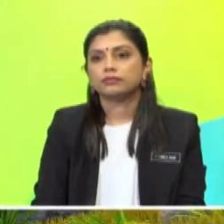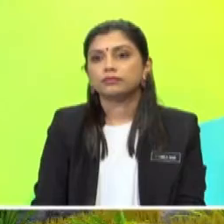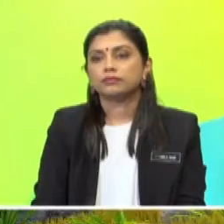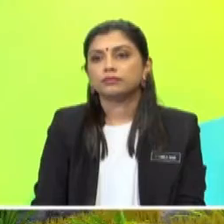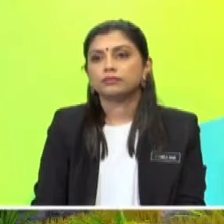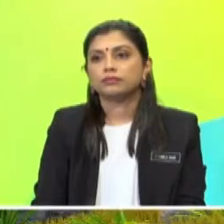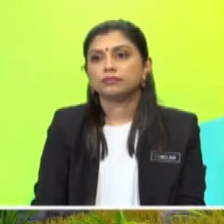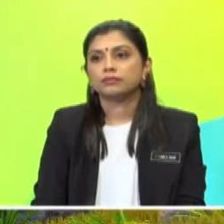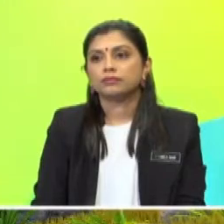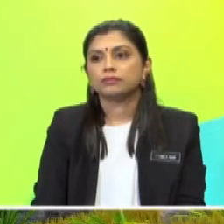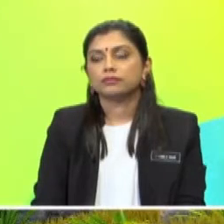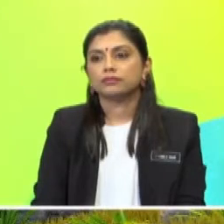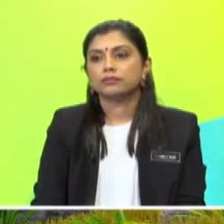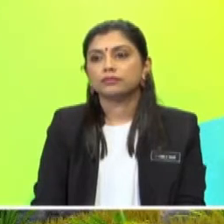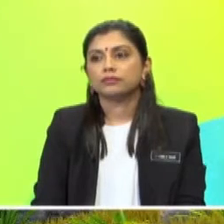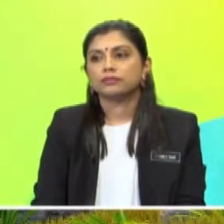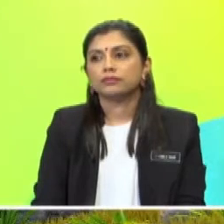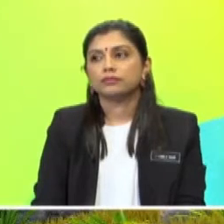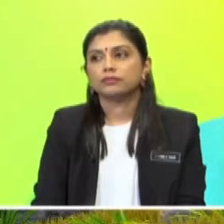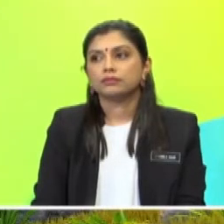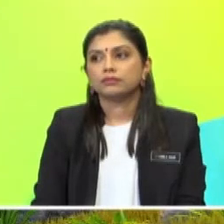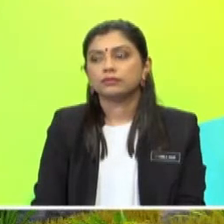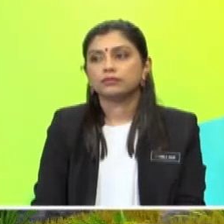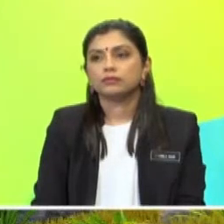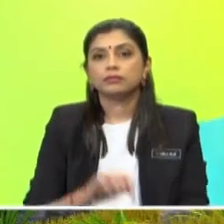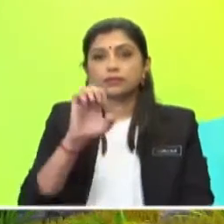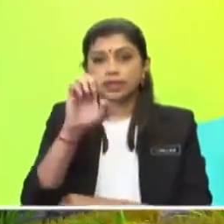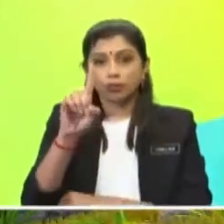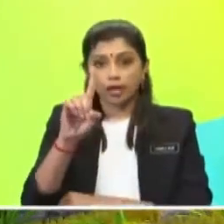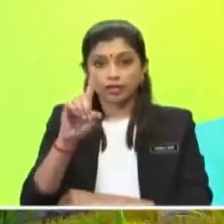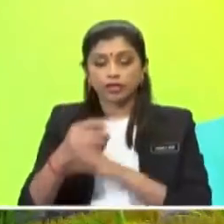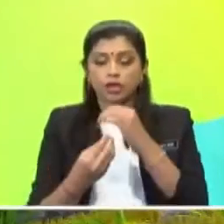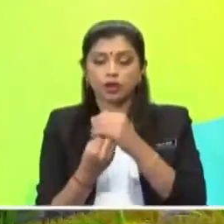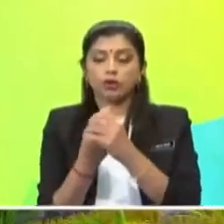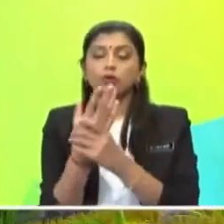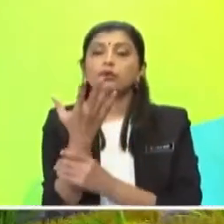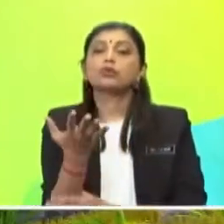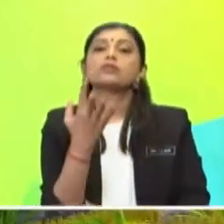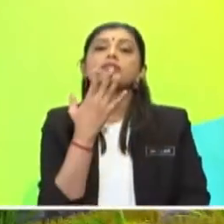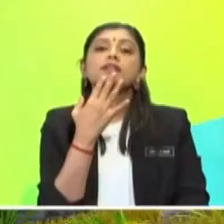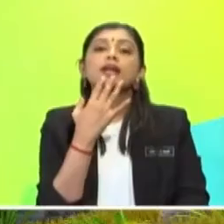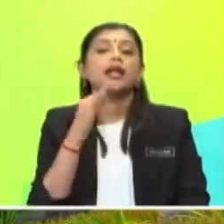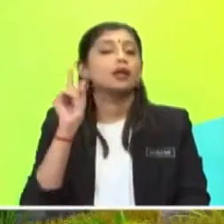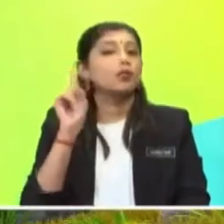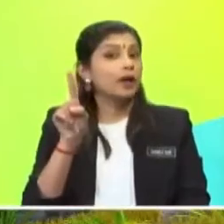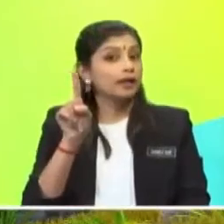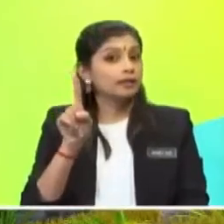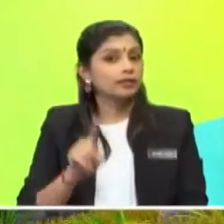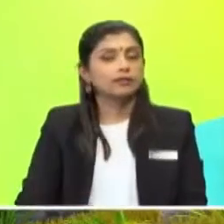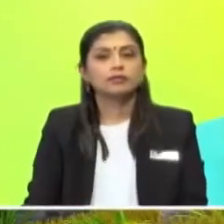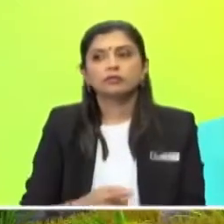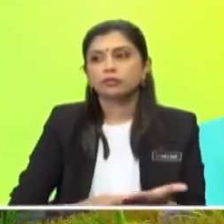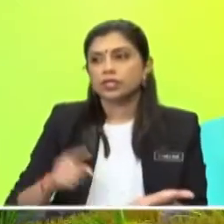Example E1, grows color 1. I like that. E1, grows color 1. So what is your